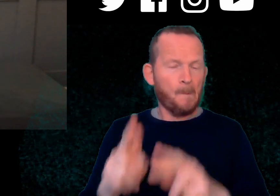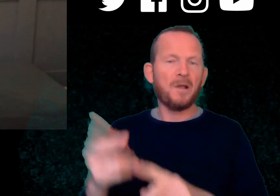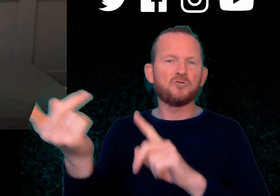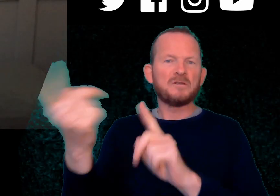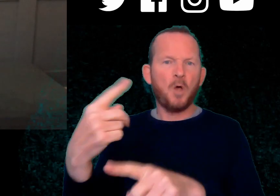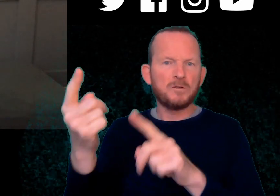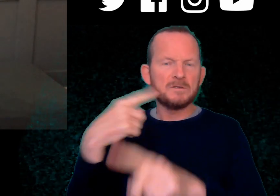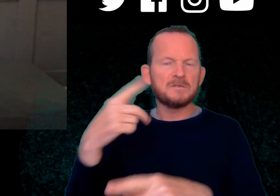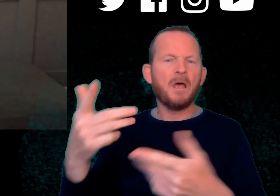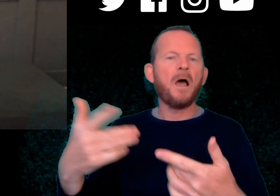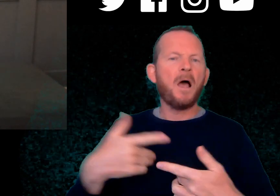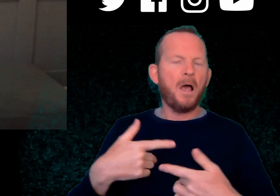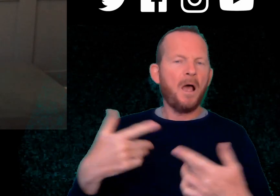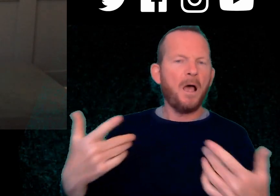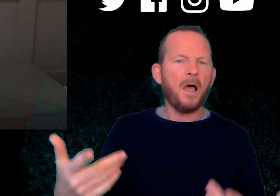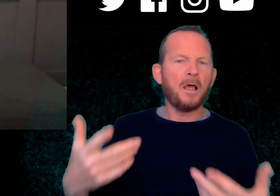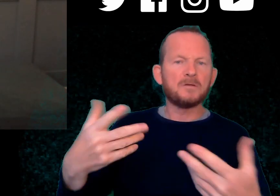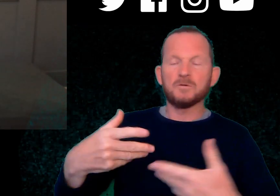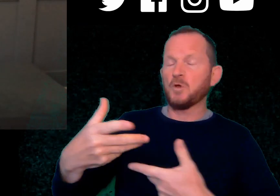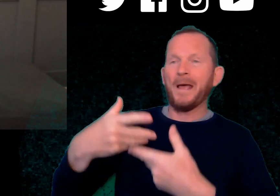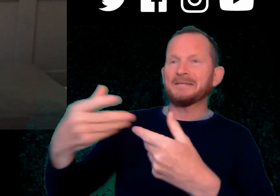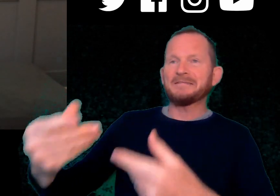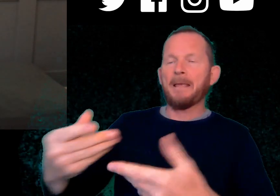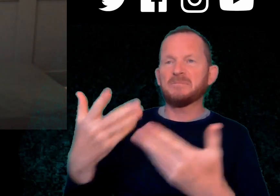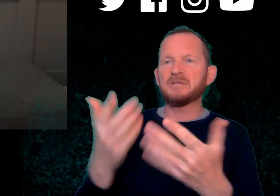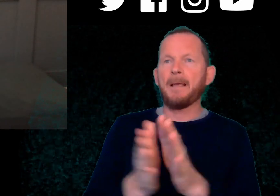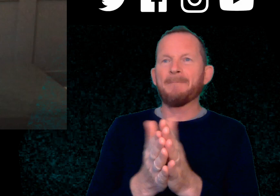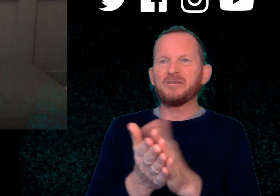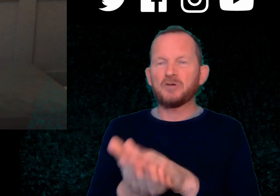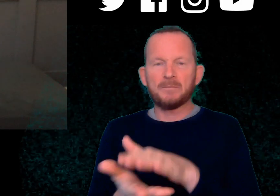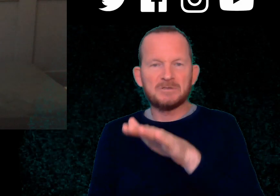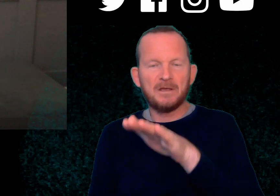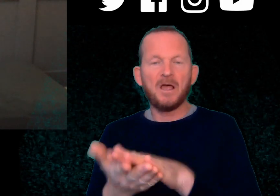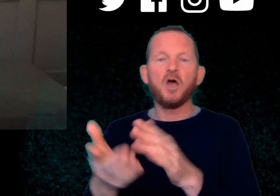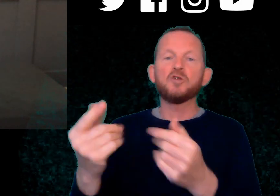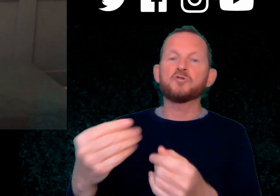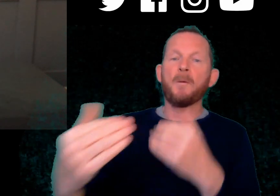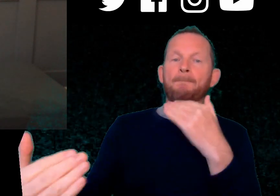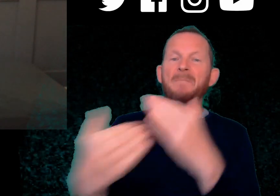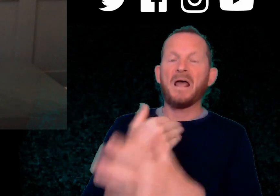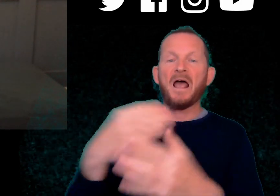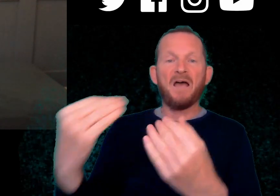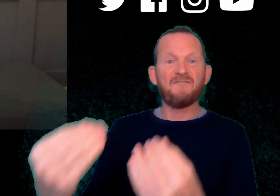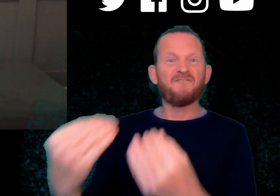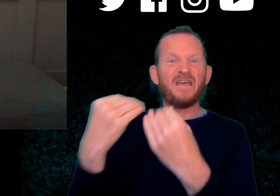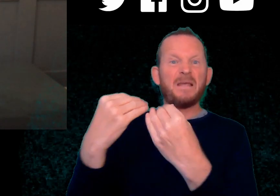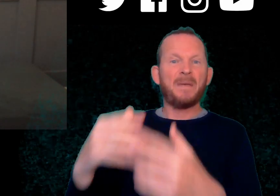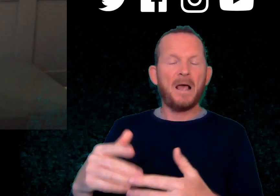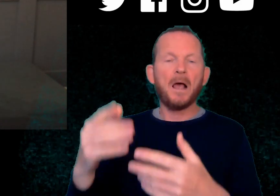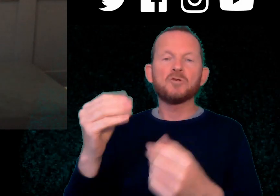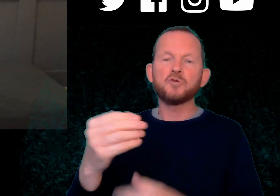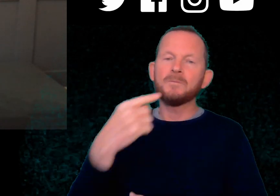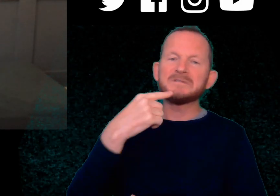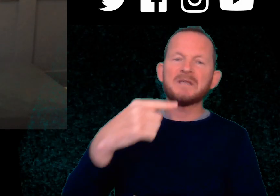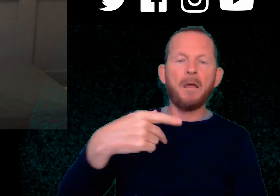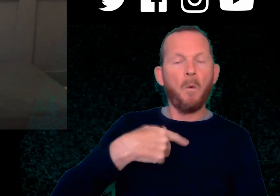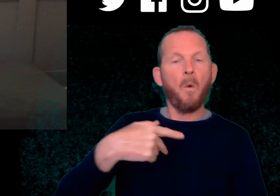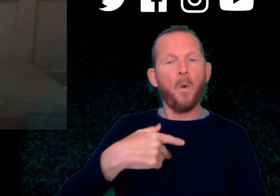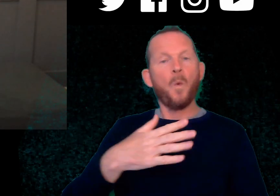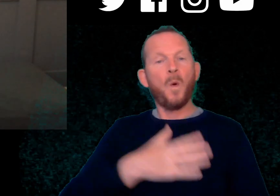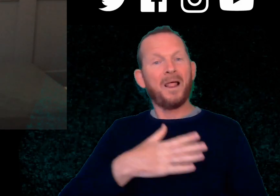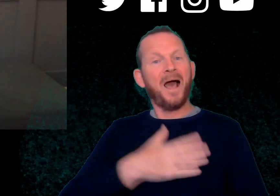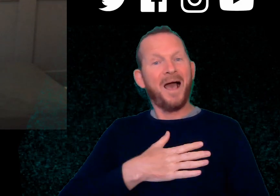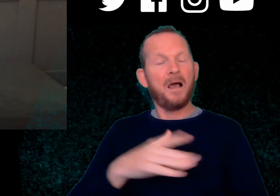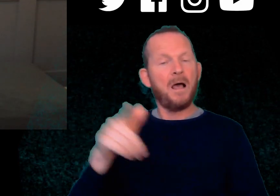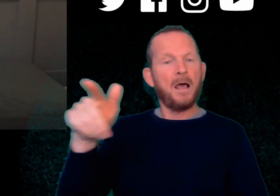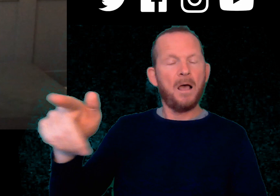less of a response than you do with the literary agents, because some just don't accept manuscripts in this way. Some will send you some feedback, and some may say,